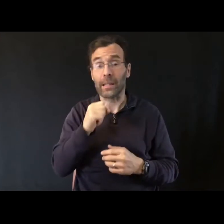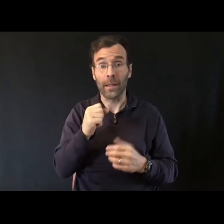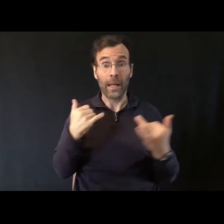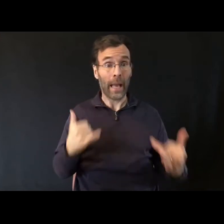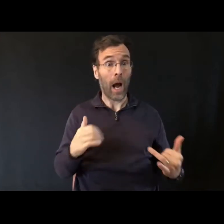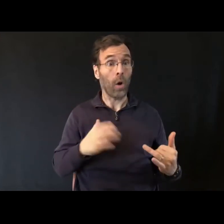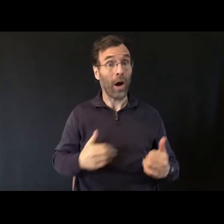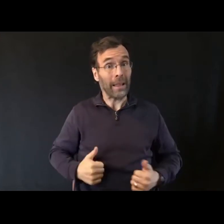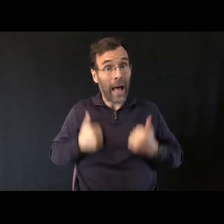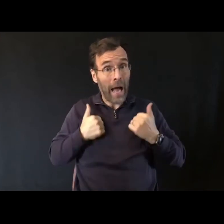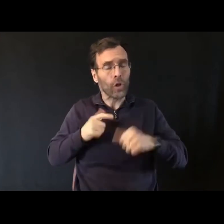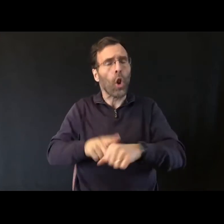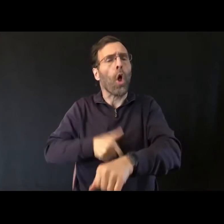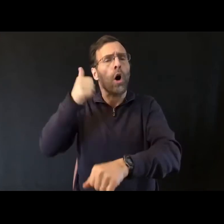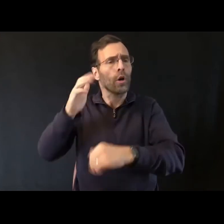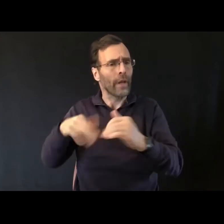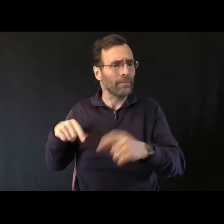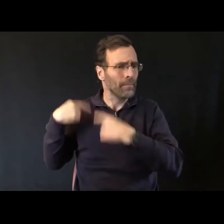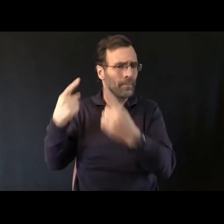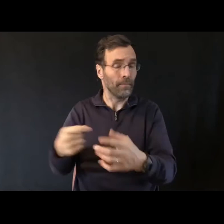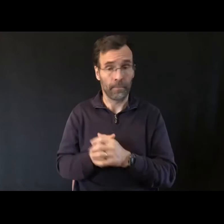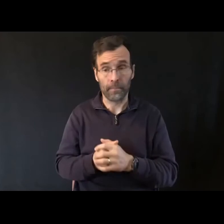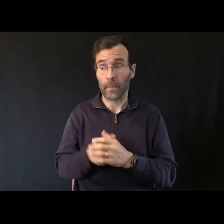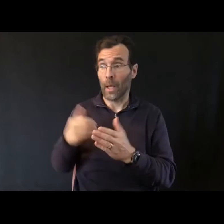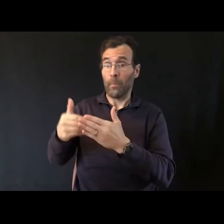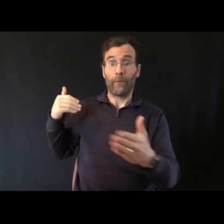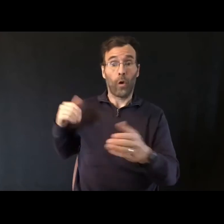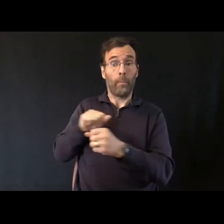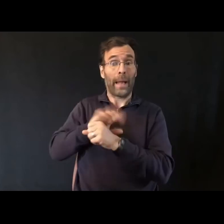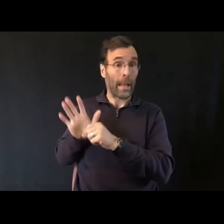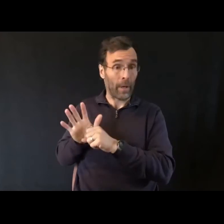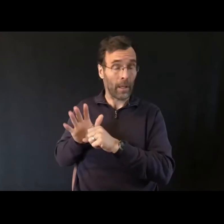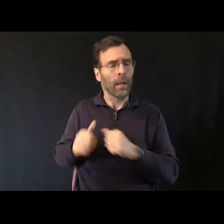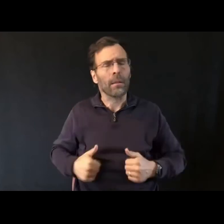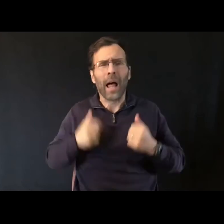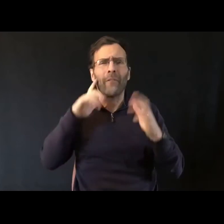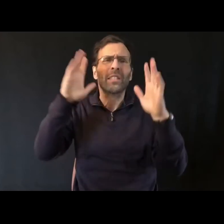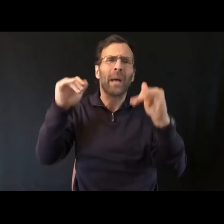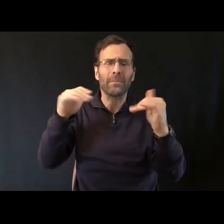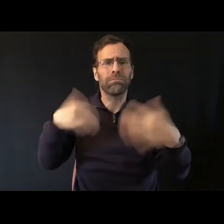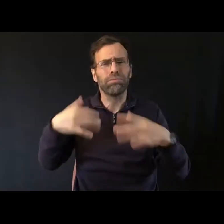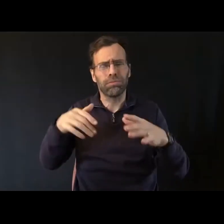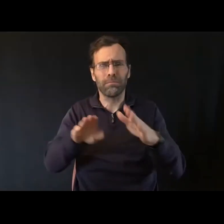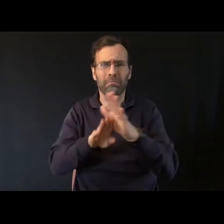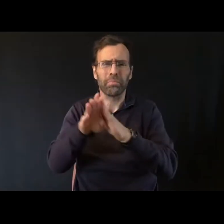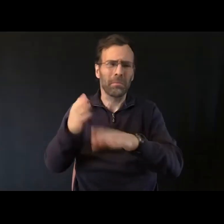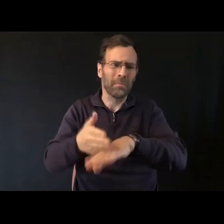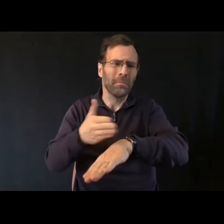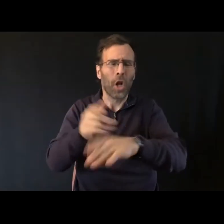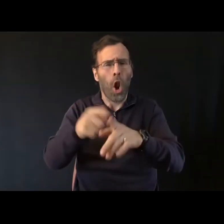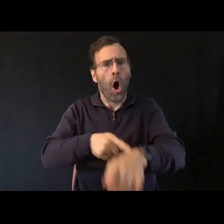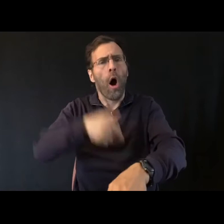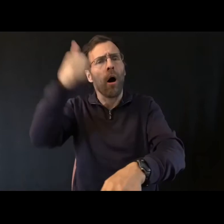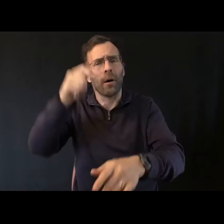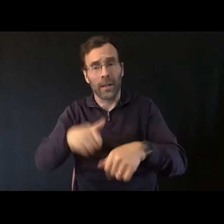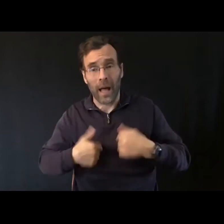have. Pre-pandemic life expectancy at birth rates have improved dramatically in industrialized countries over the past century.